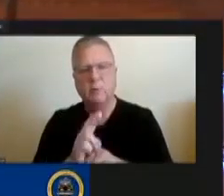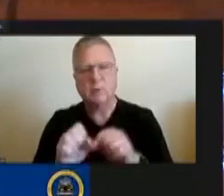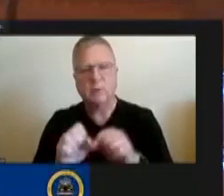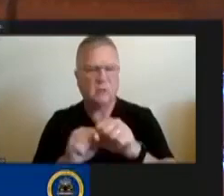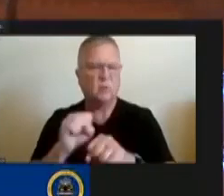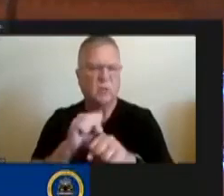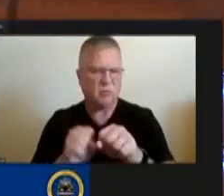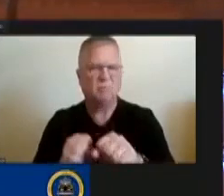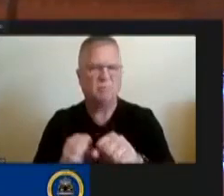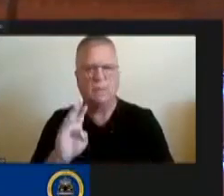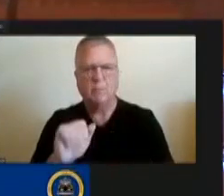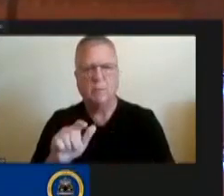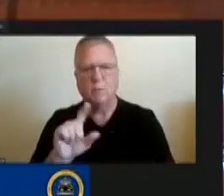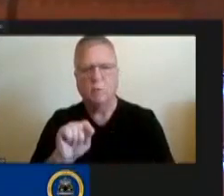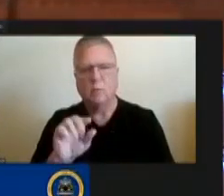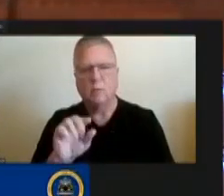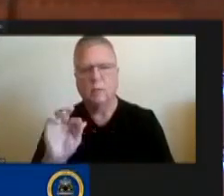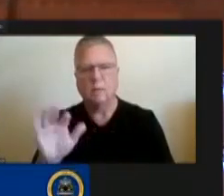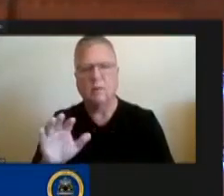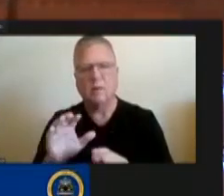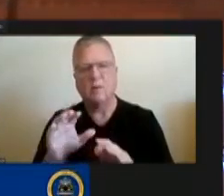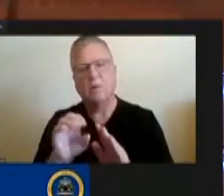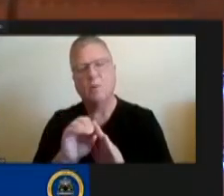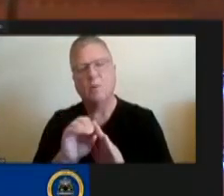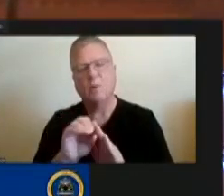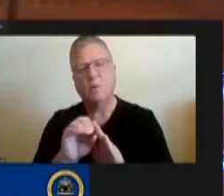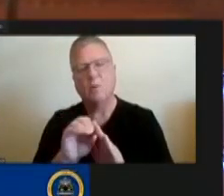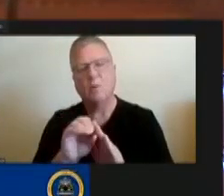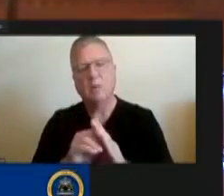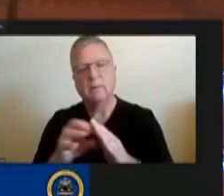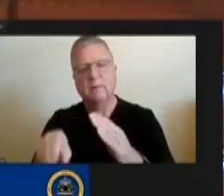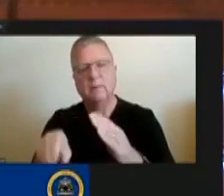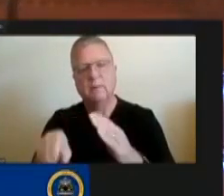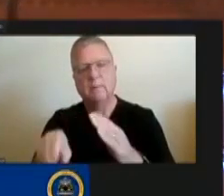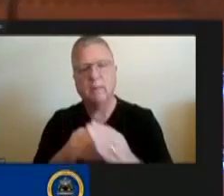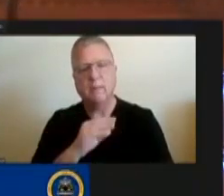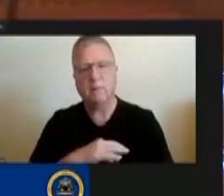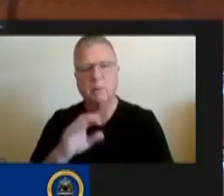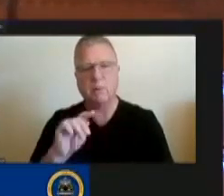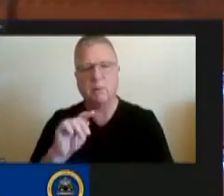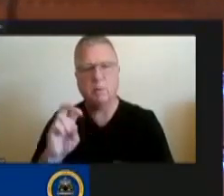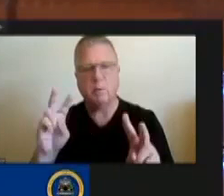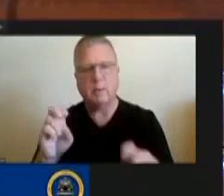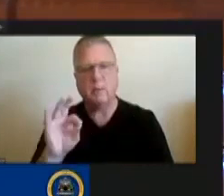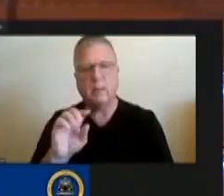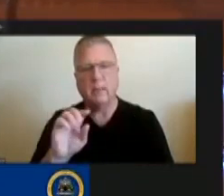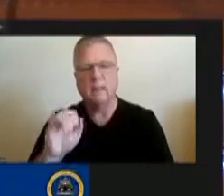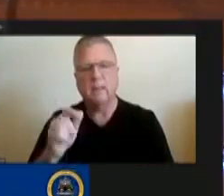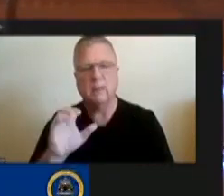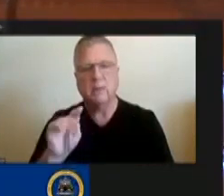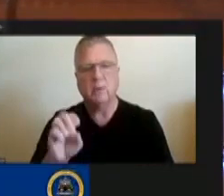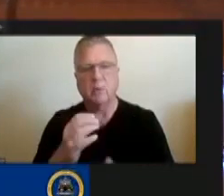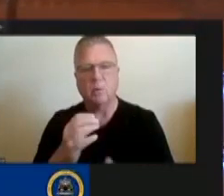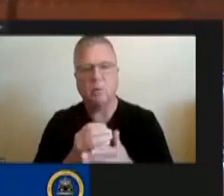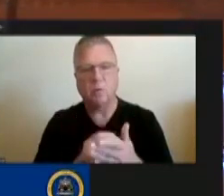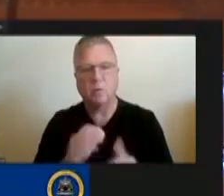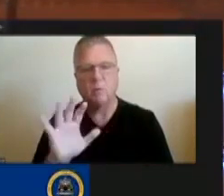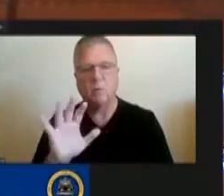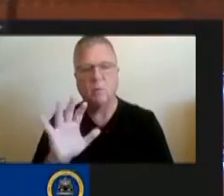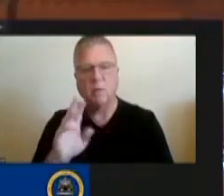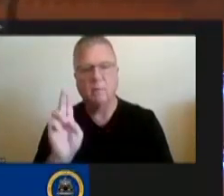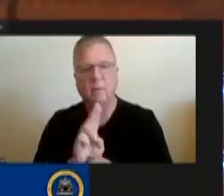2095, an ordinance amending the Pittsburgh Code, Title 9 Zoning Code, Article 5, Use